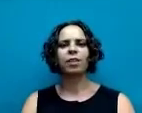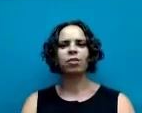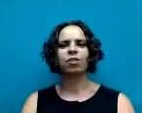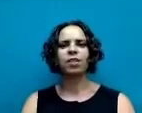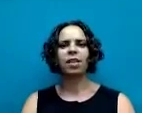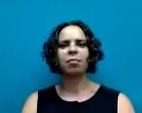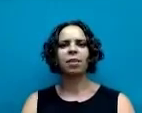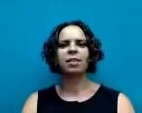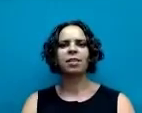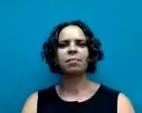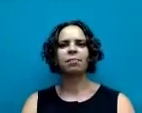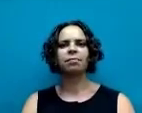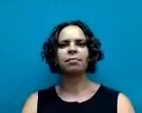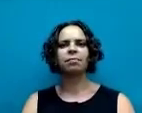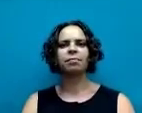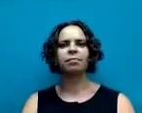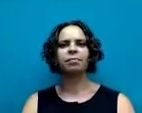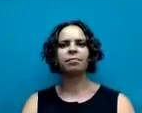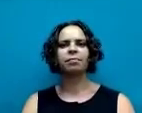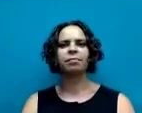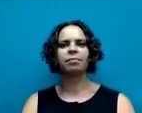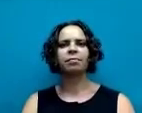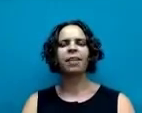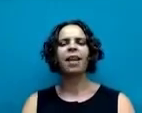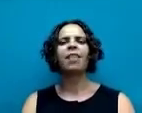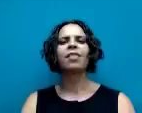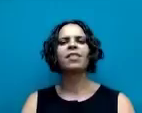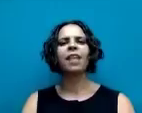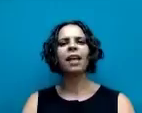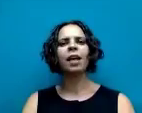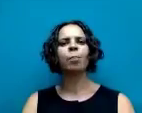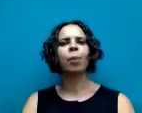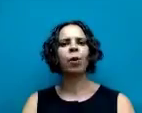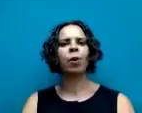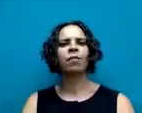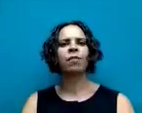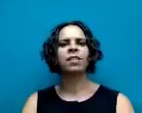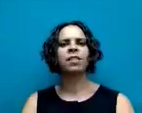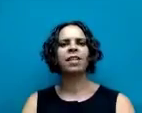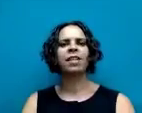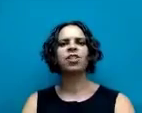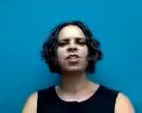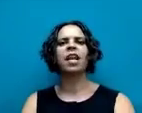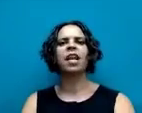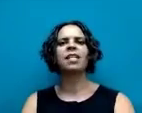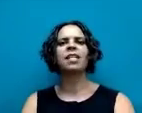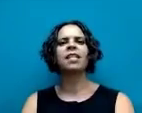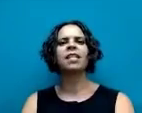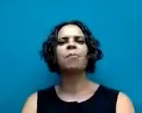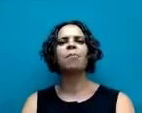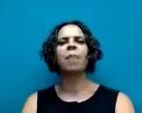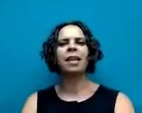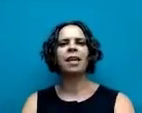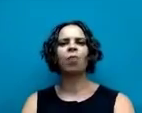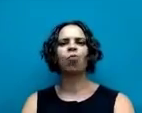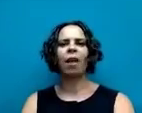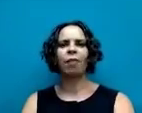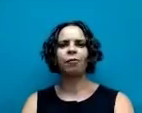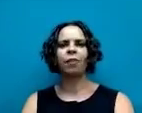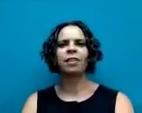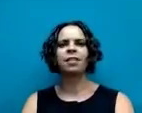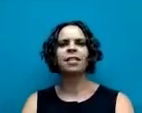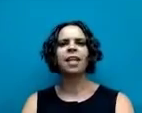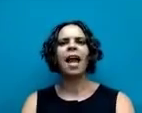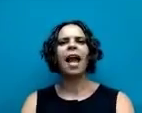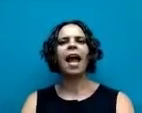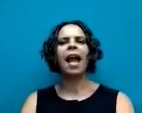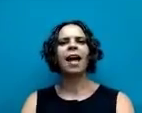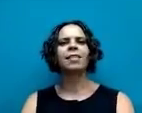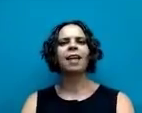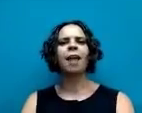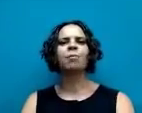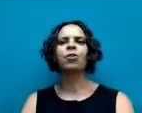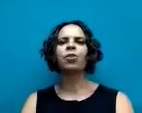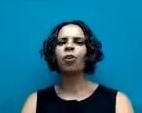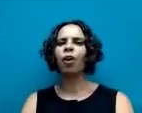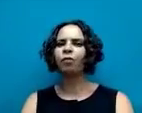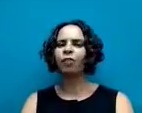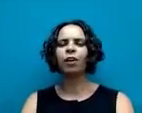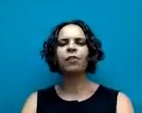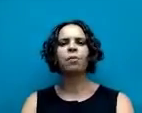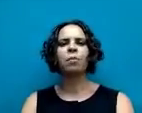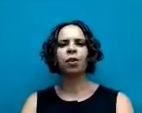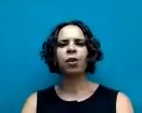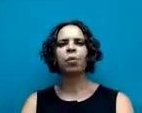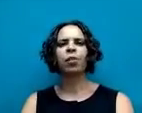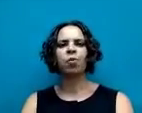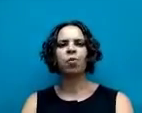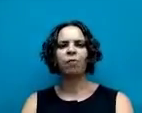your research assignments. The second component of the citation is making reference. And I'm sure you're